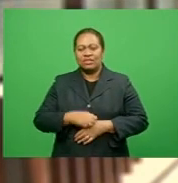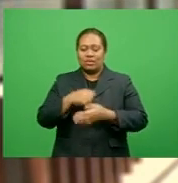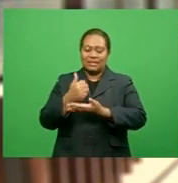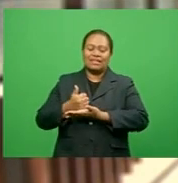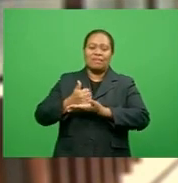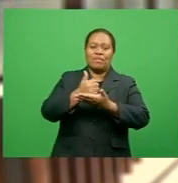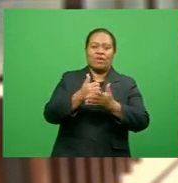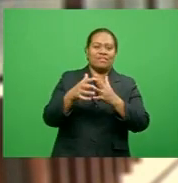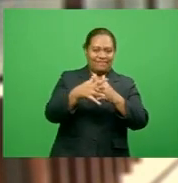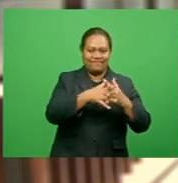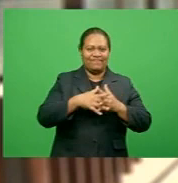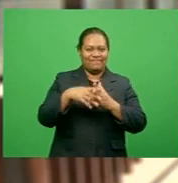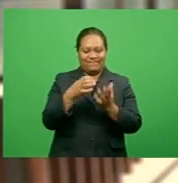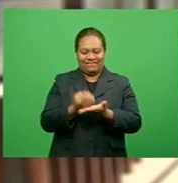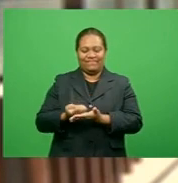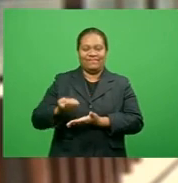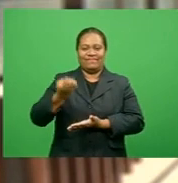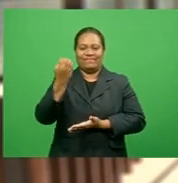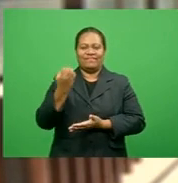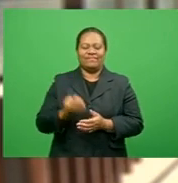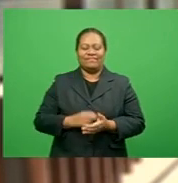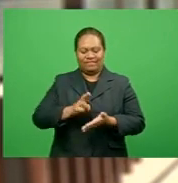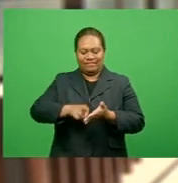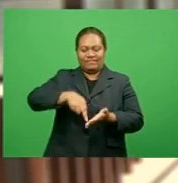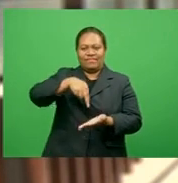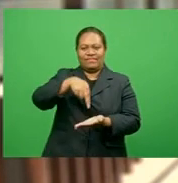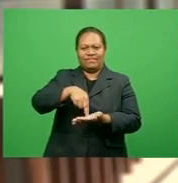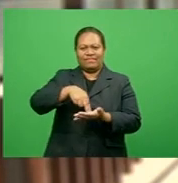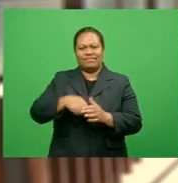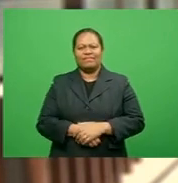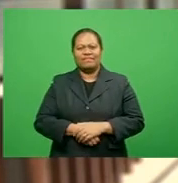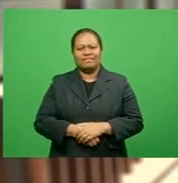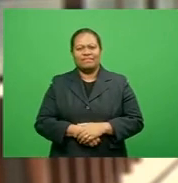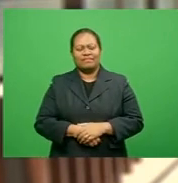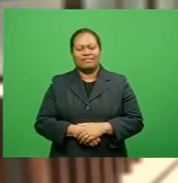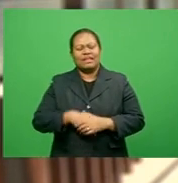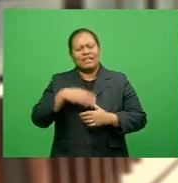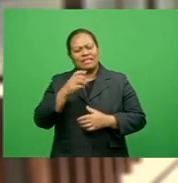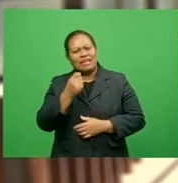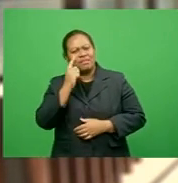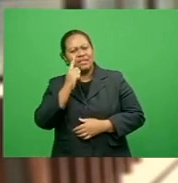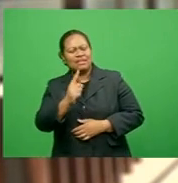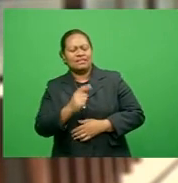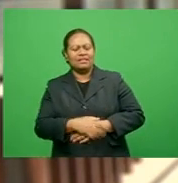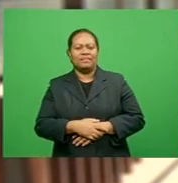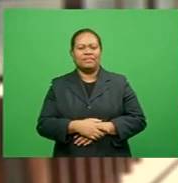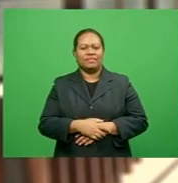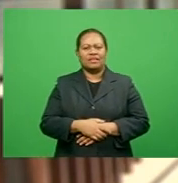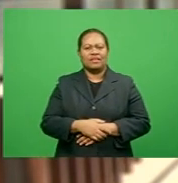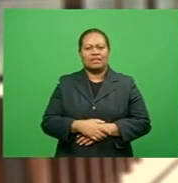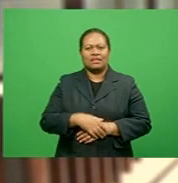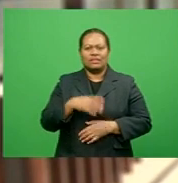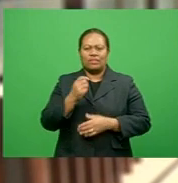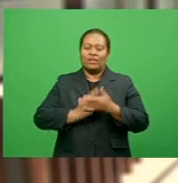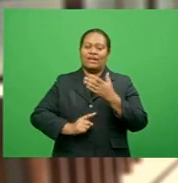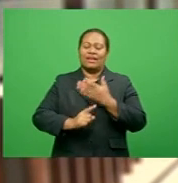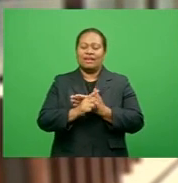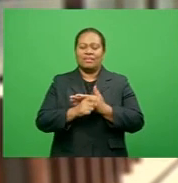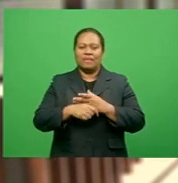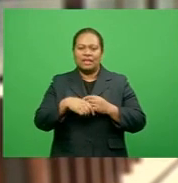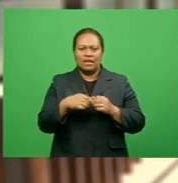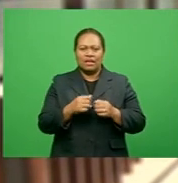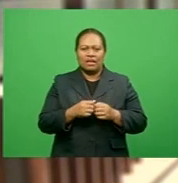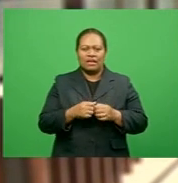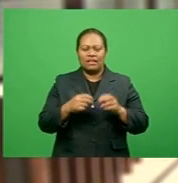support the U.S. economic recovery. Some investors expect that a Joe Biden win would increase the likelihood of further stimulus as the